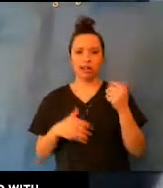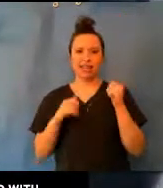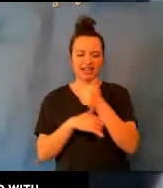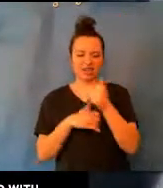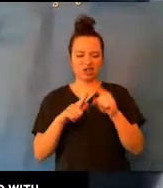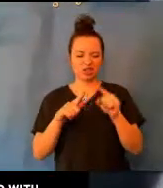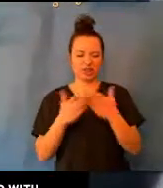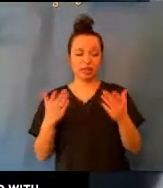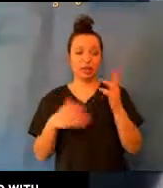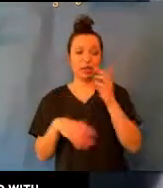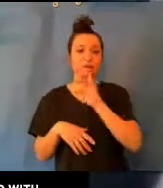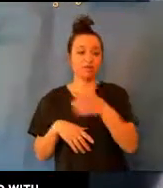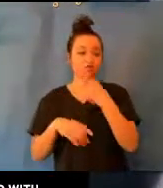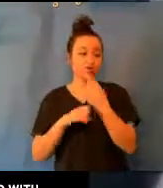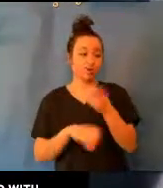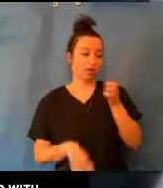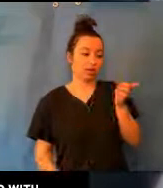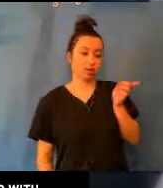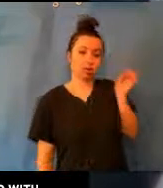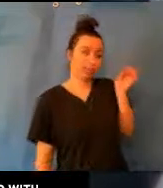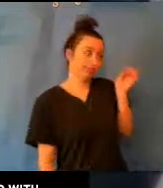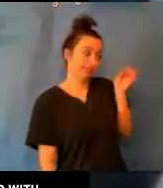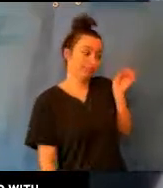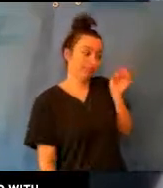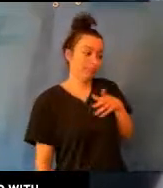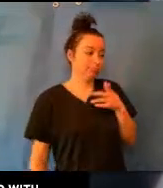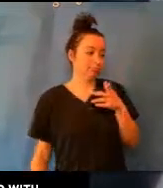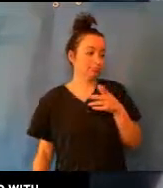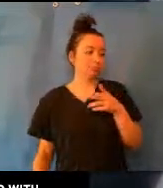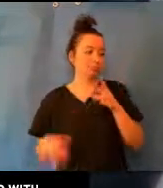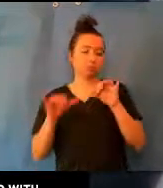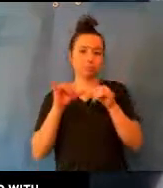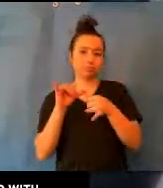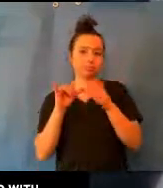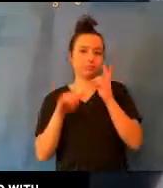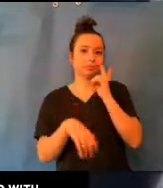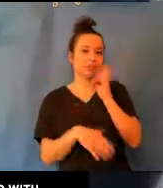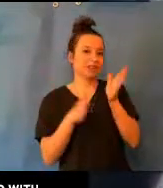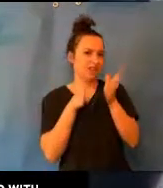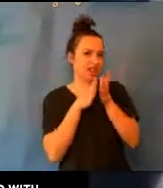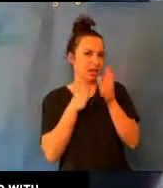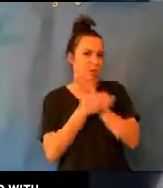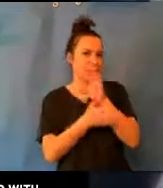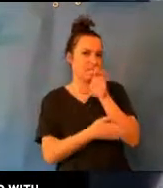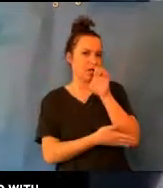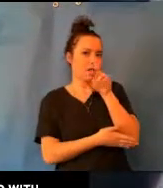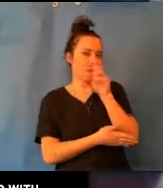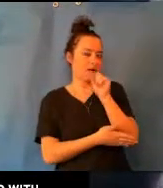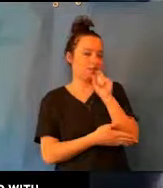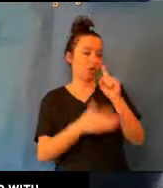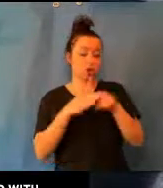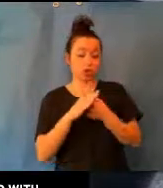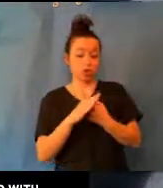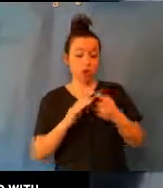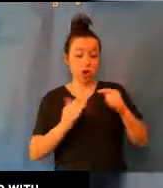clips and using blocks. So let's use the little paper clips. I'm going to start at the bottom so that we can see